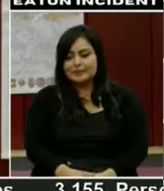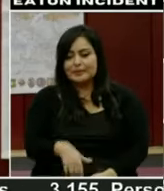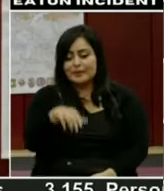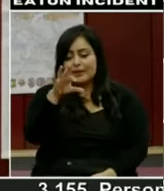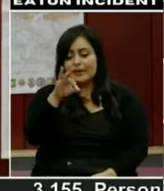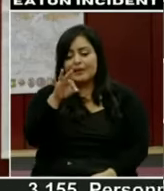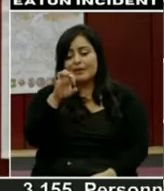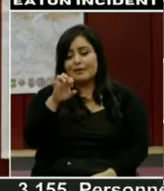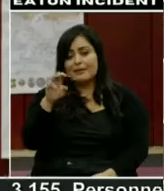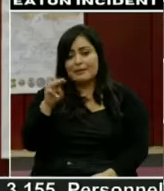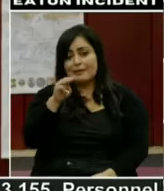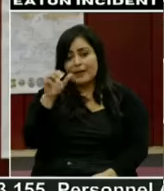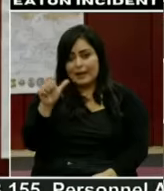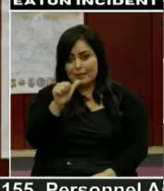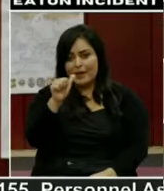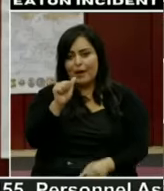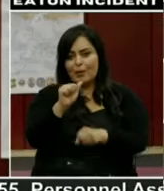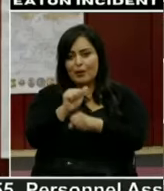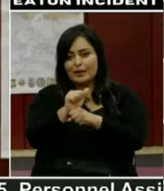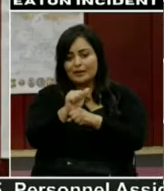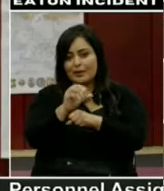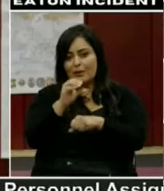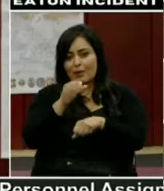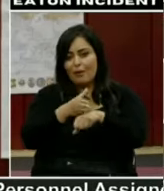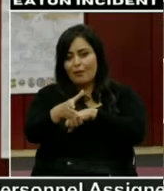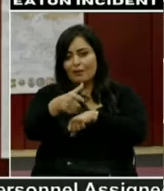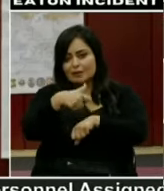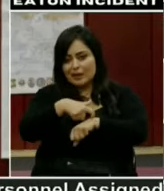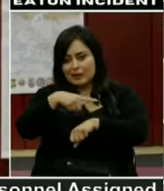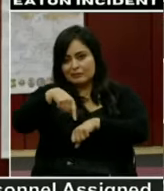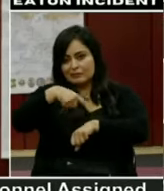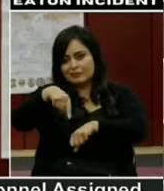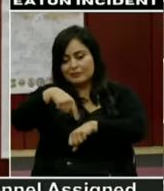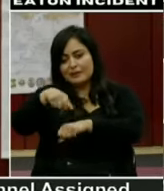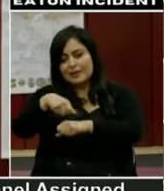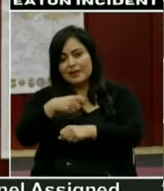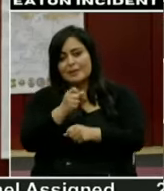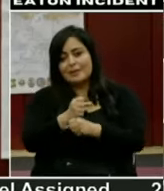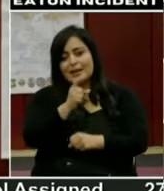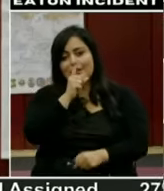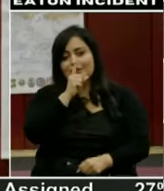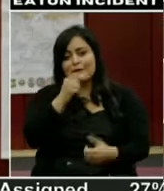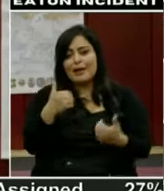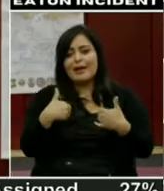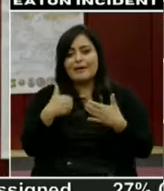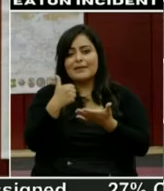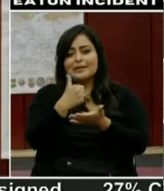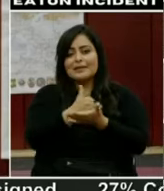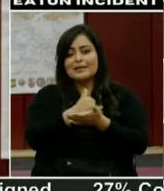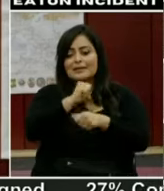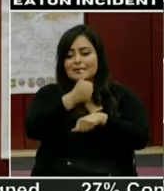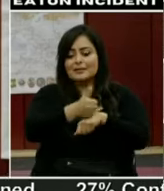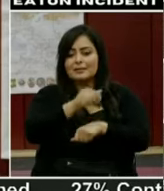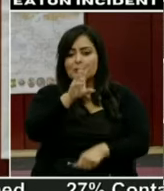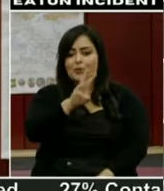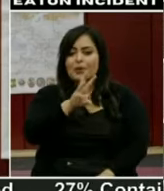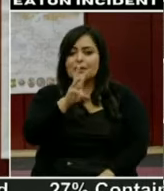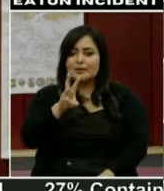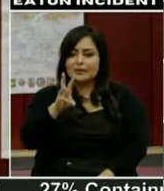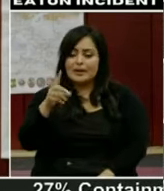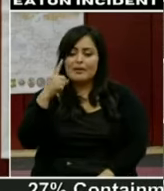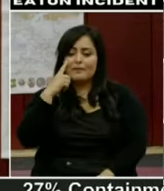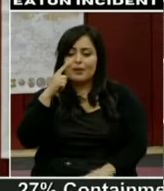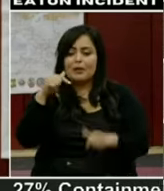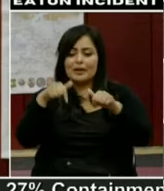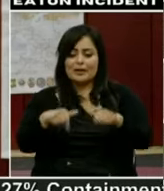FEMA worked overtime to make sure that there was assistance and a website up for